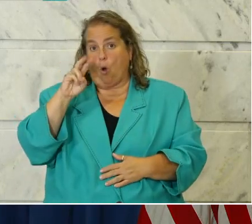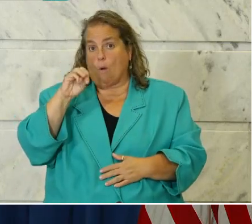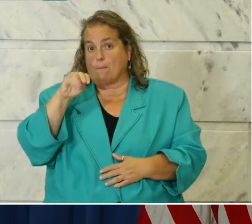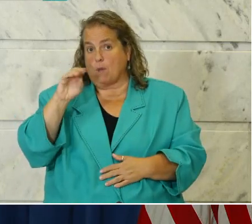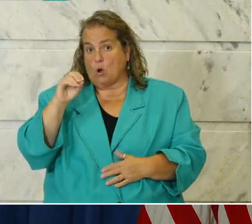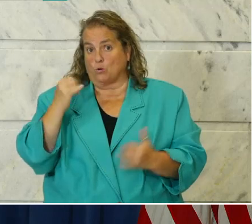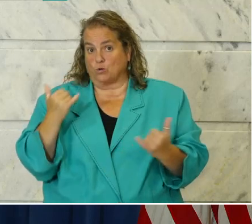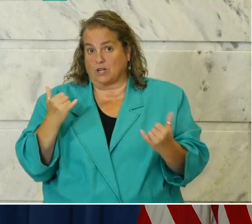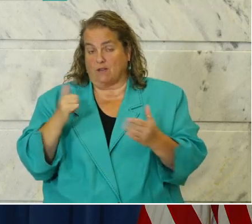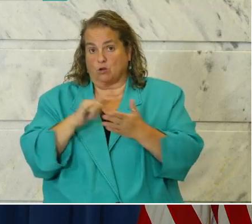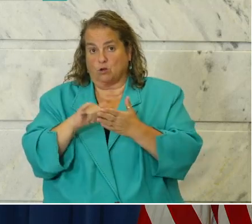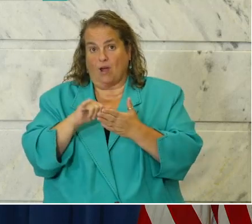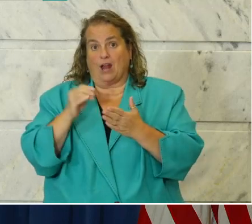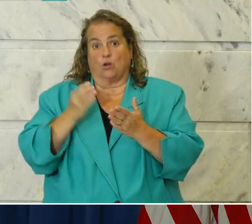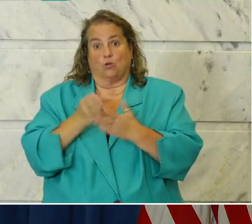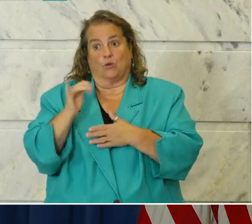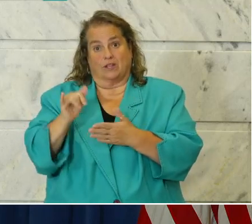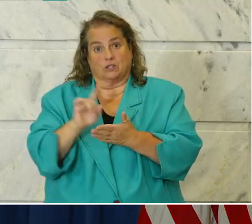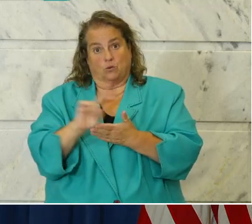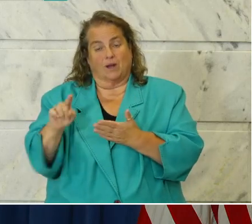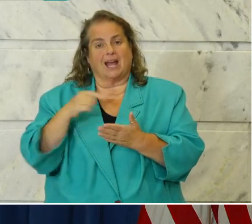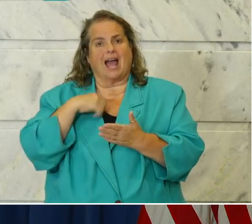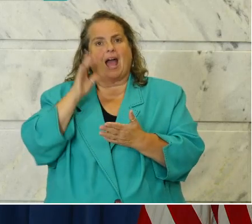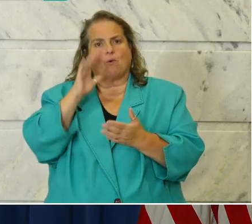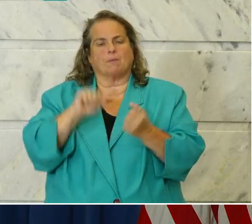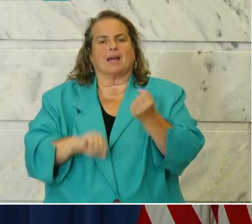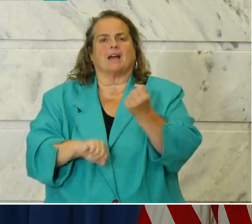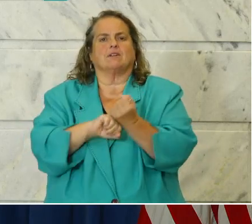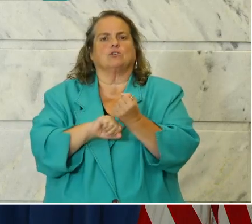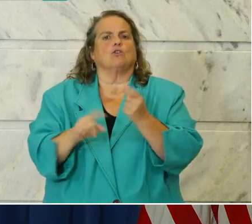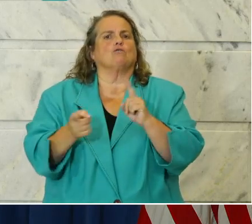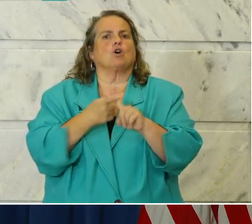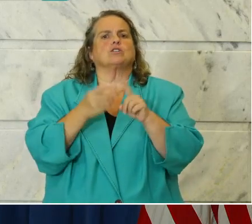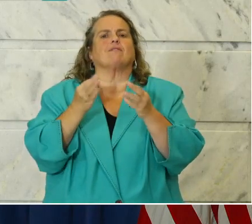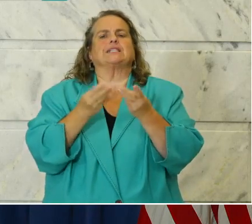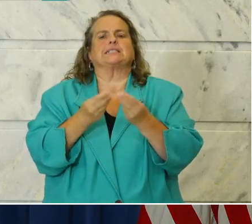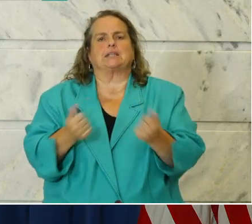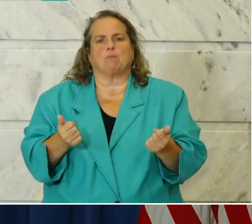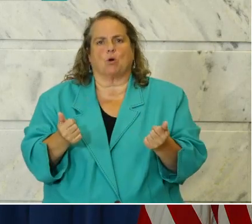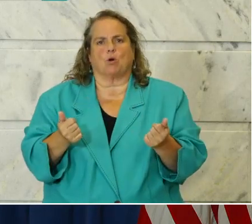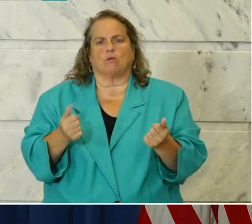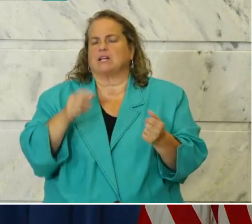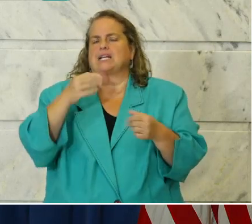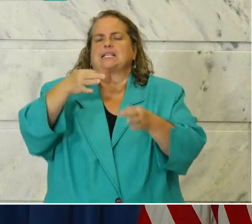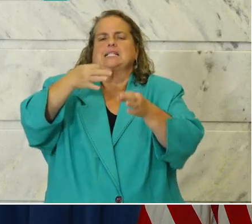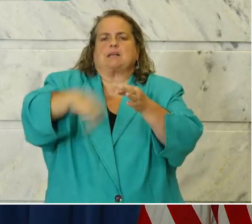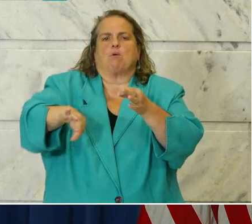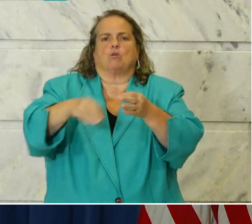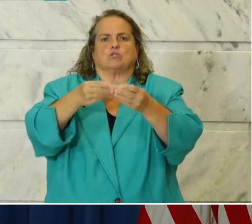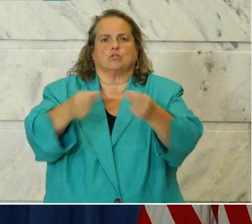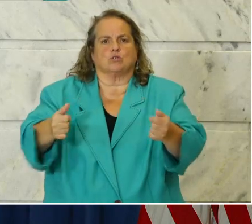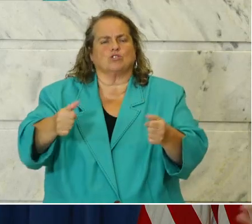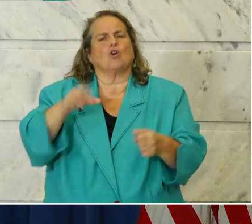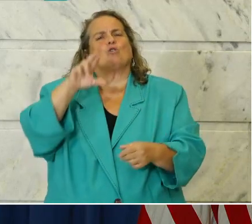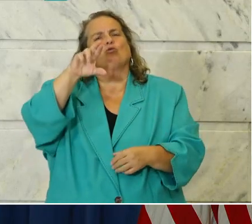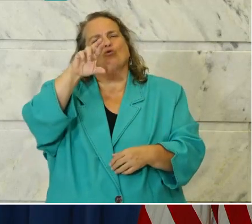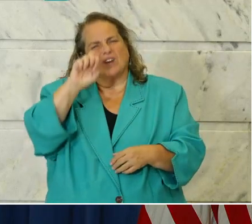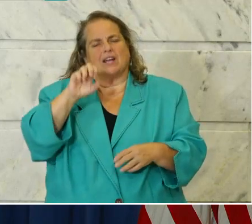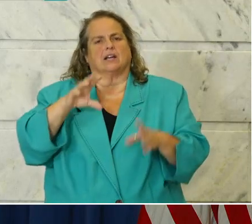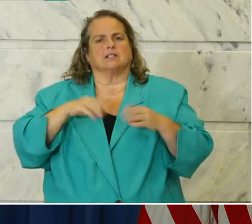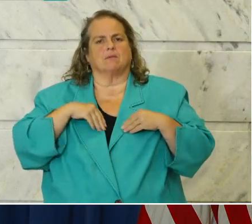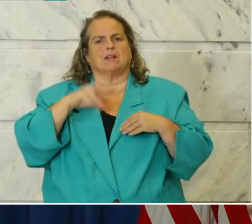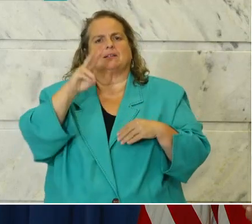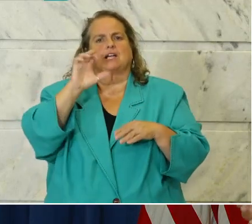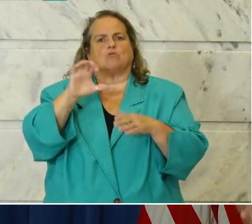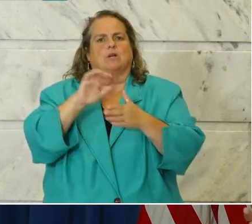this week, I'm going to be advocating first for the simplest solution. Re-up that $600 unemployment benefit. We already know how